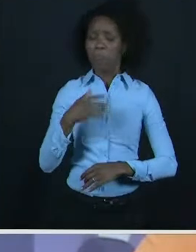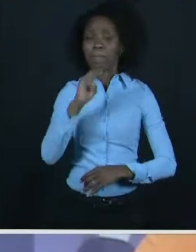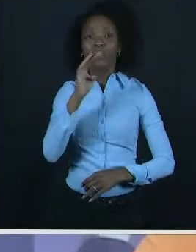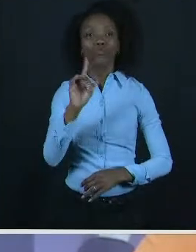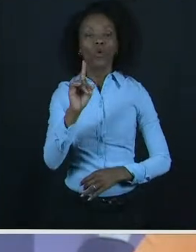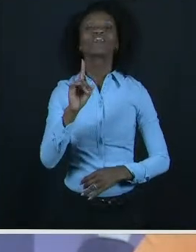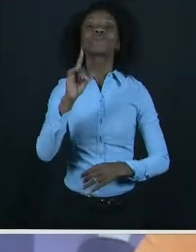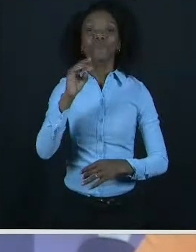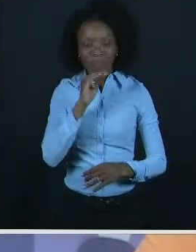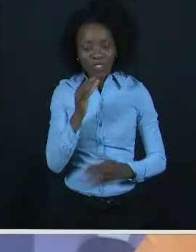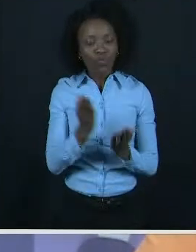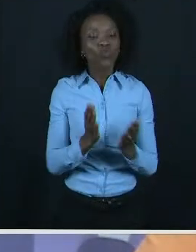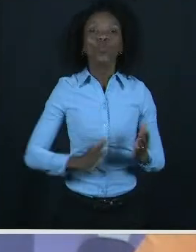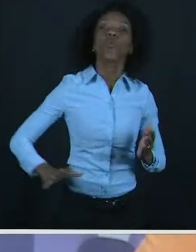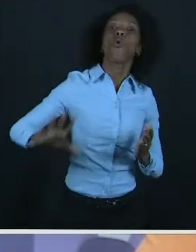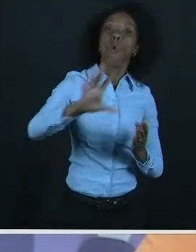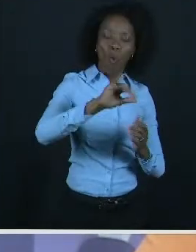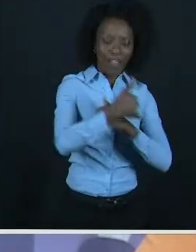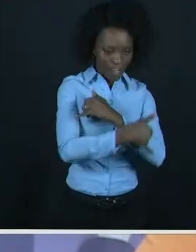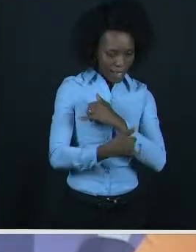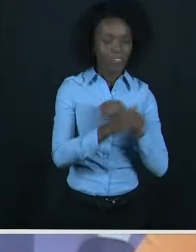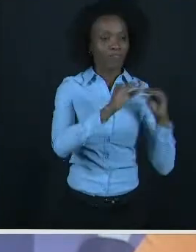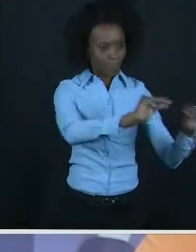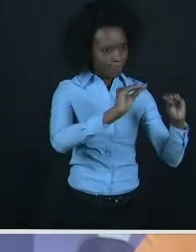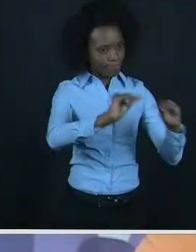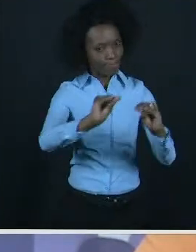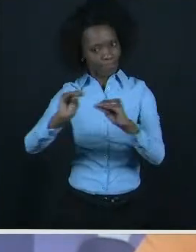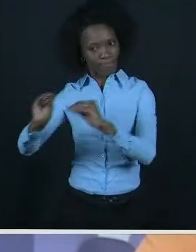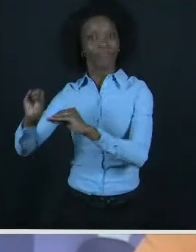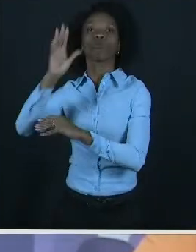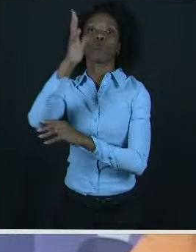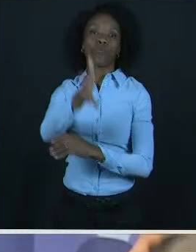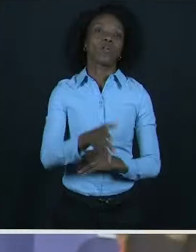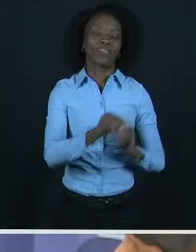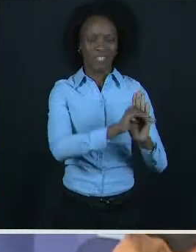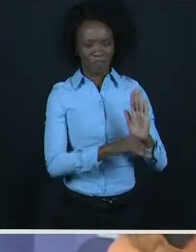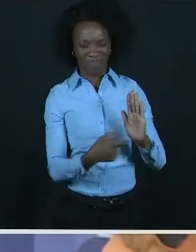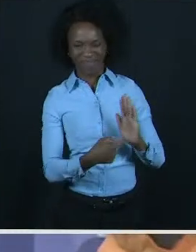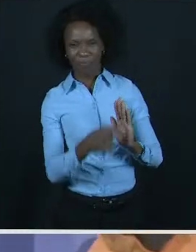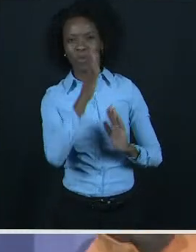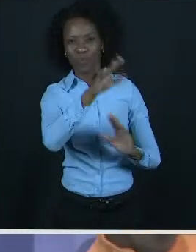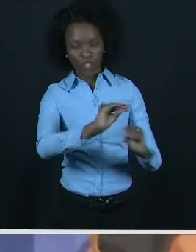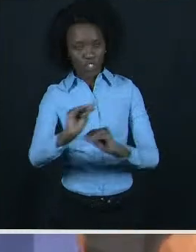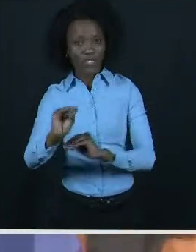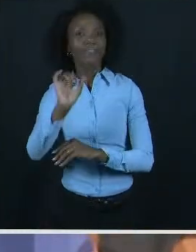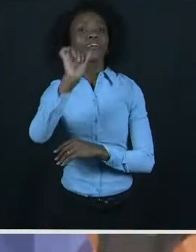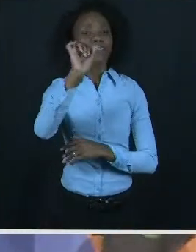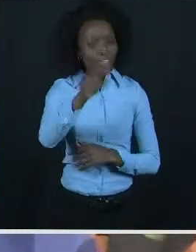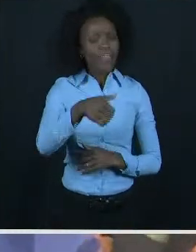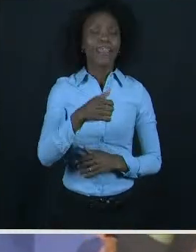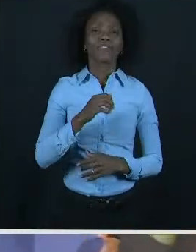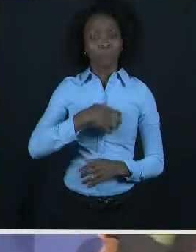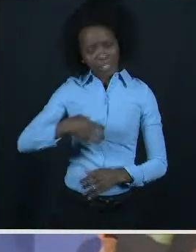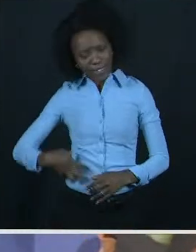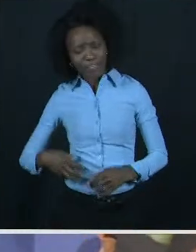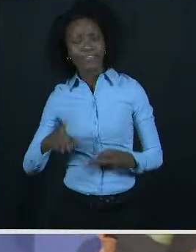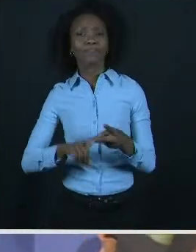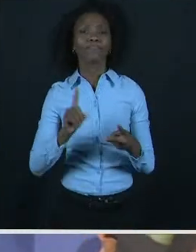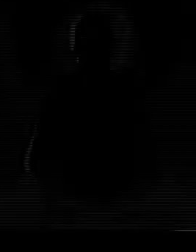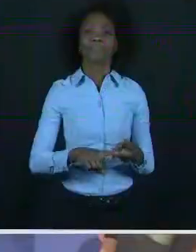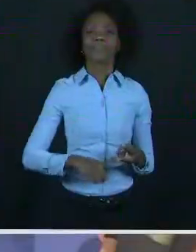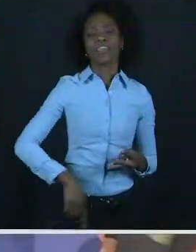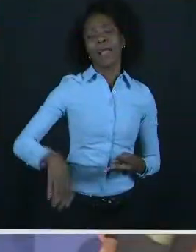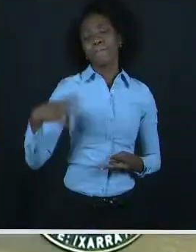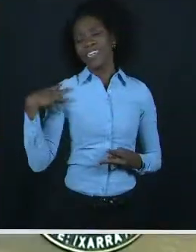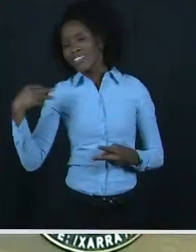all schools in the country. We need to see, yes, the president, ministers,